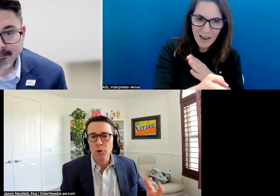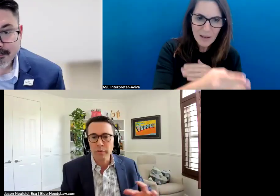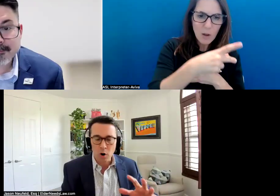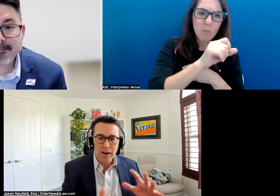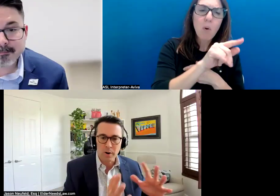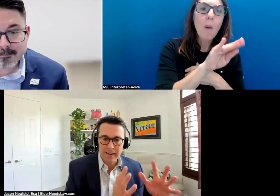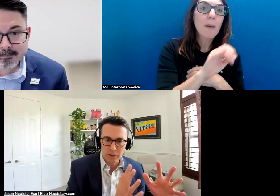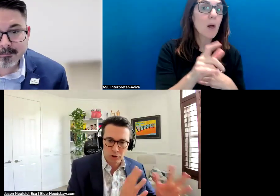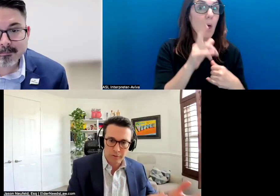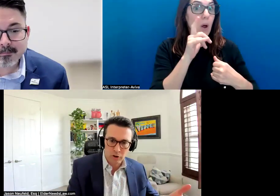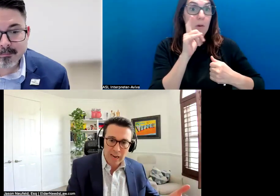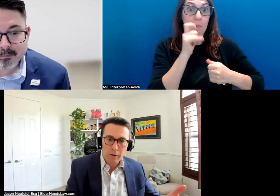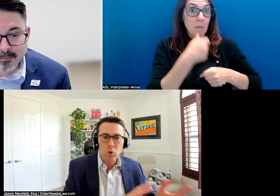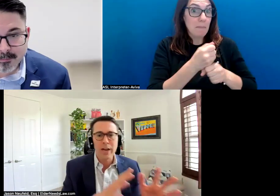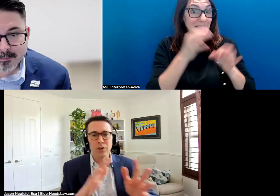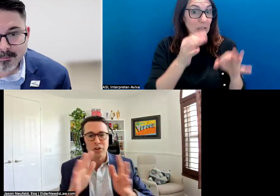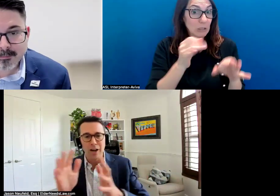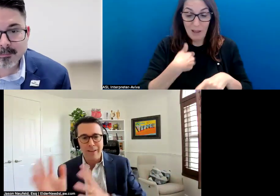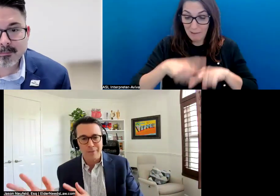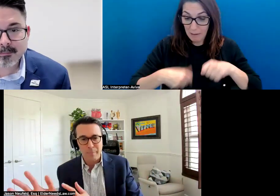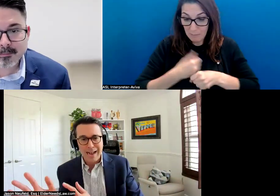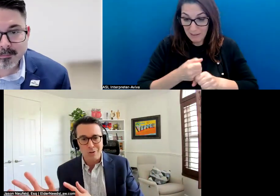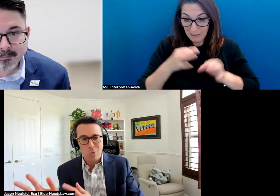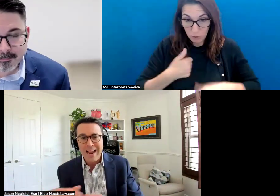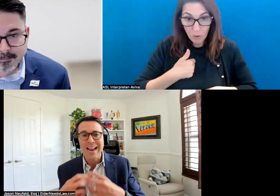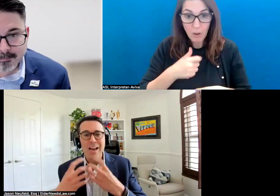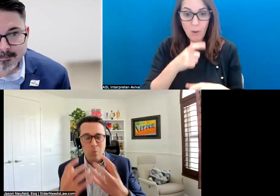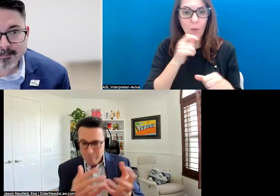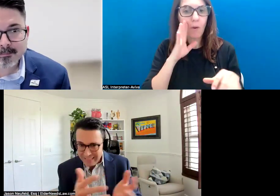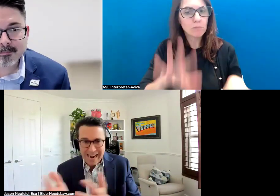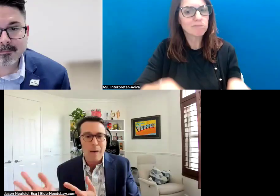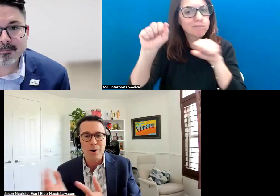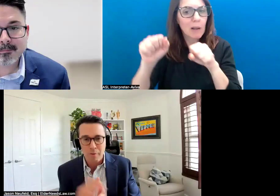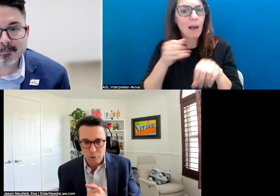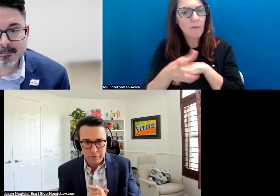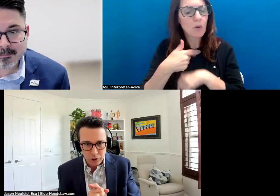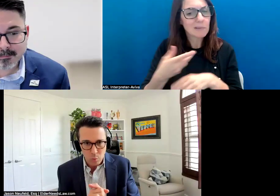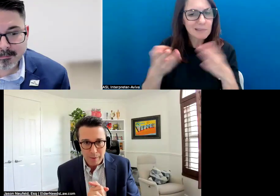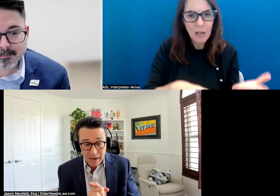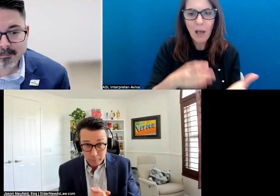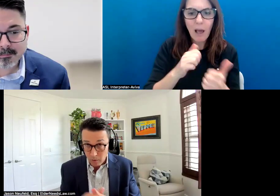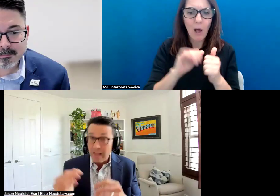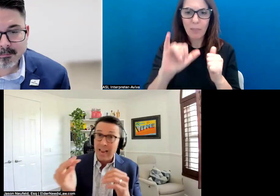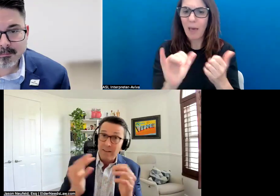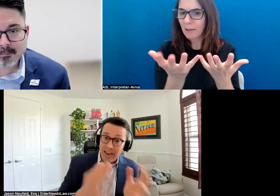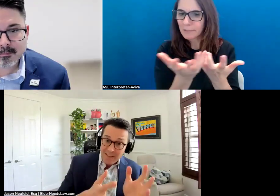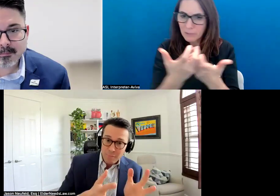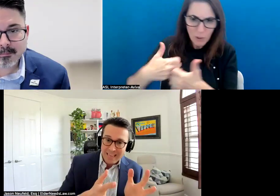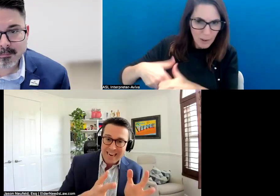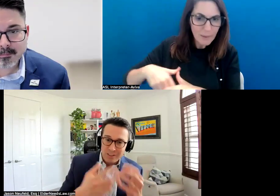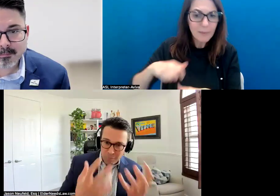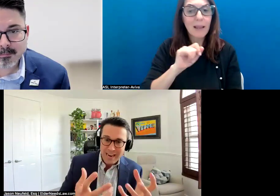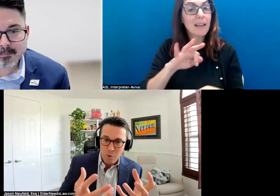for you if you're unable to make decisions for yourself? Who gets your stuff after you pass away? How do we make that happen in the most efficient way possible? And if you